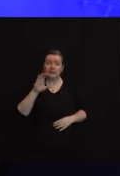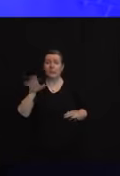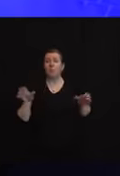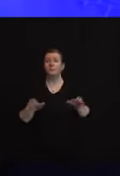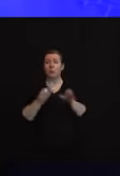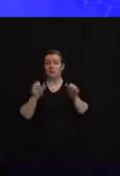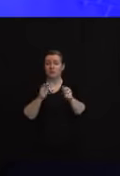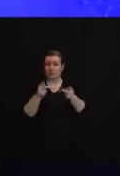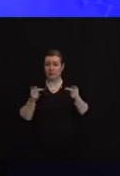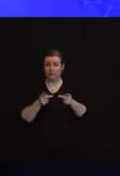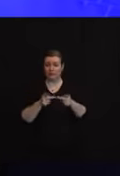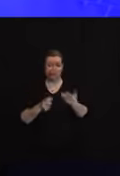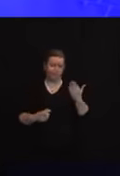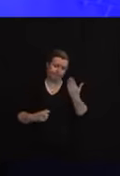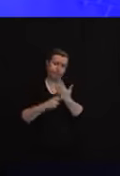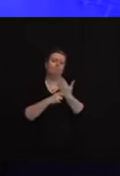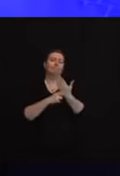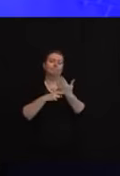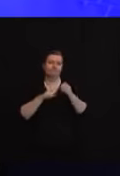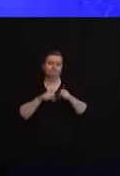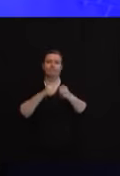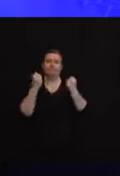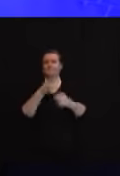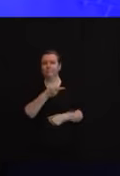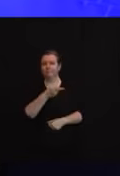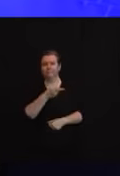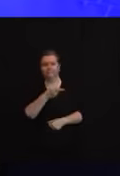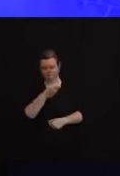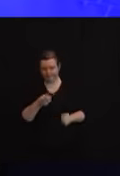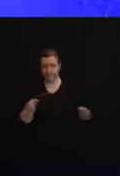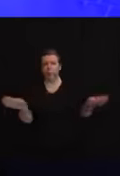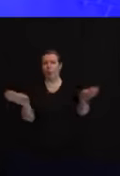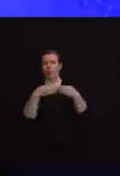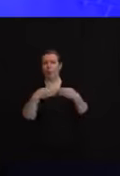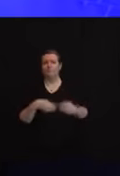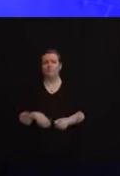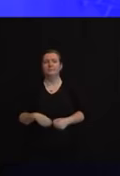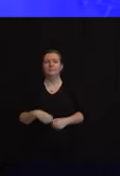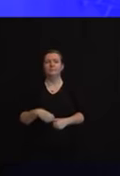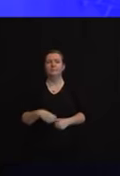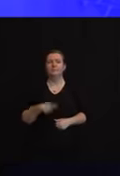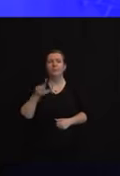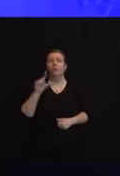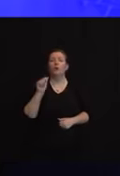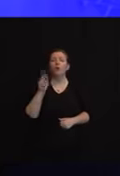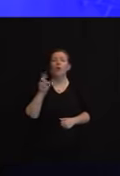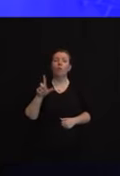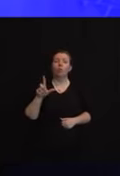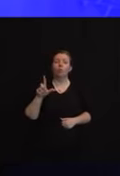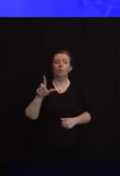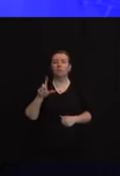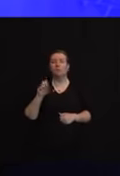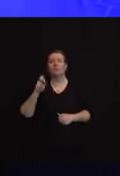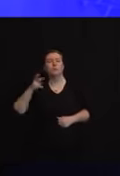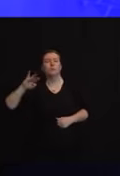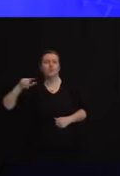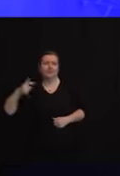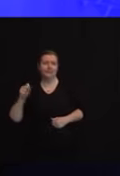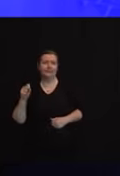staying open as a non-essential business. In Laurel Springs, a subject entered a convenience store, refused to wear a mask.